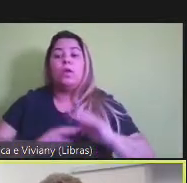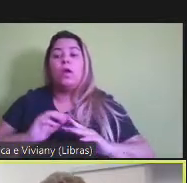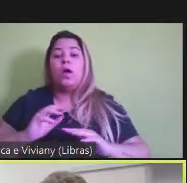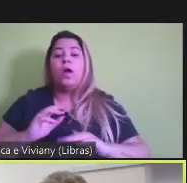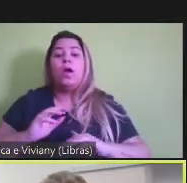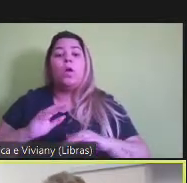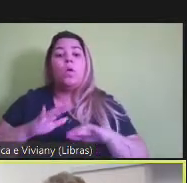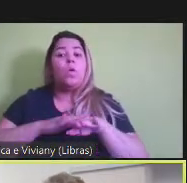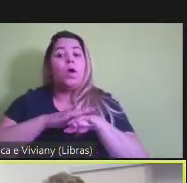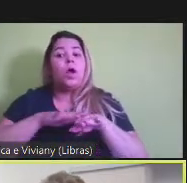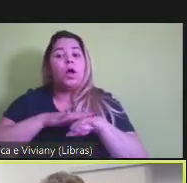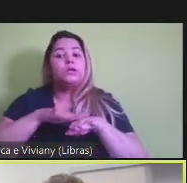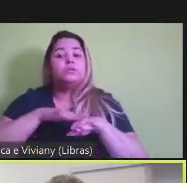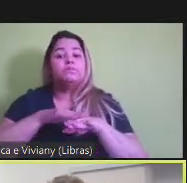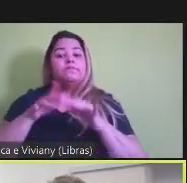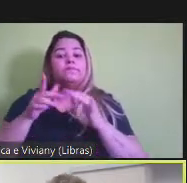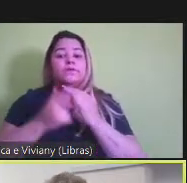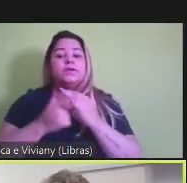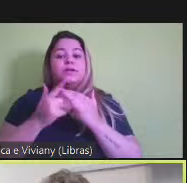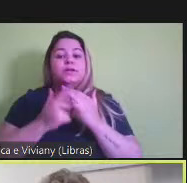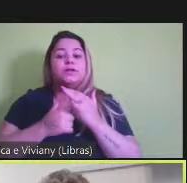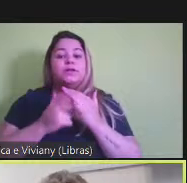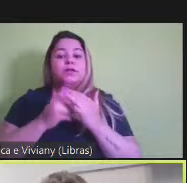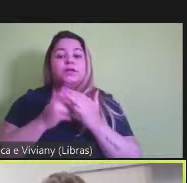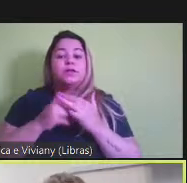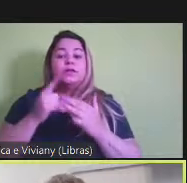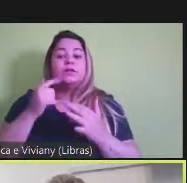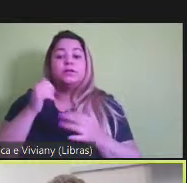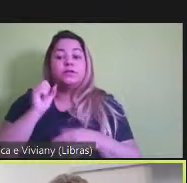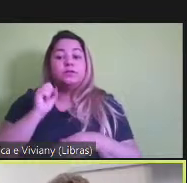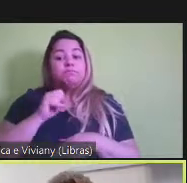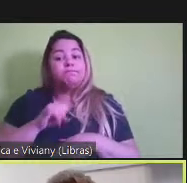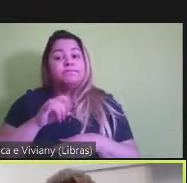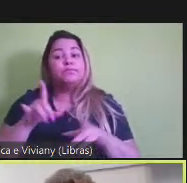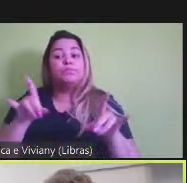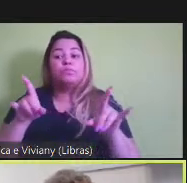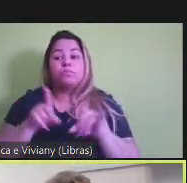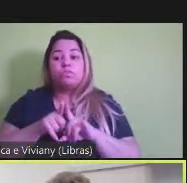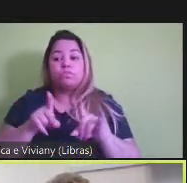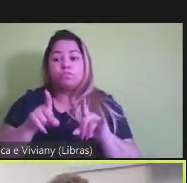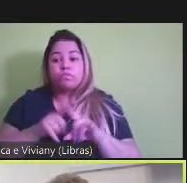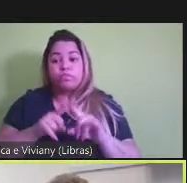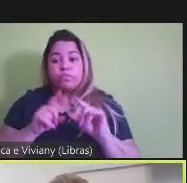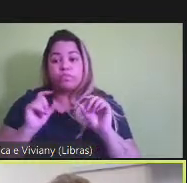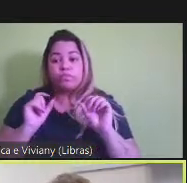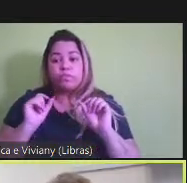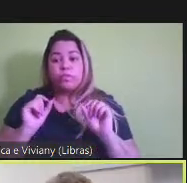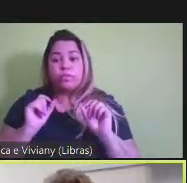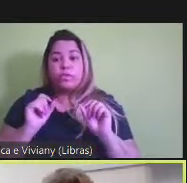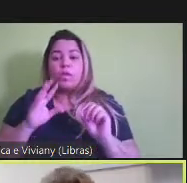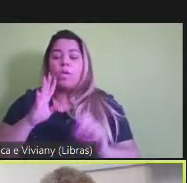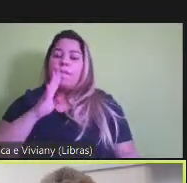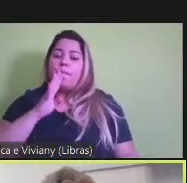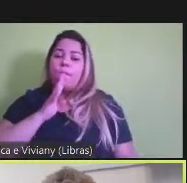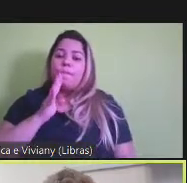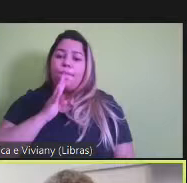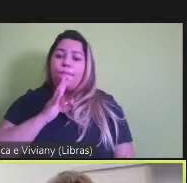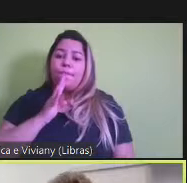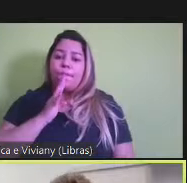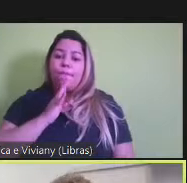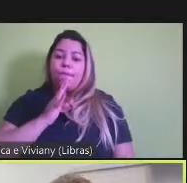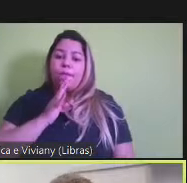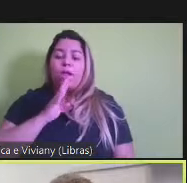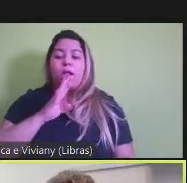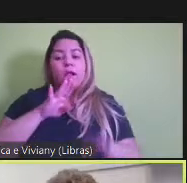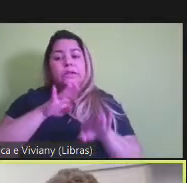talk amongst themselves. Of course, there are many other problems about the hierarchical relationships, of a